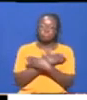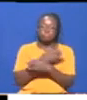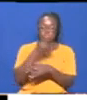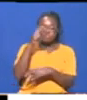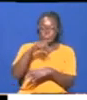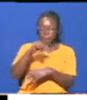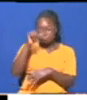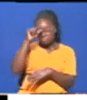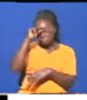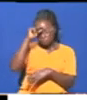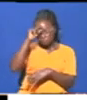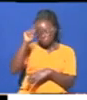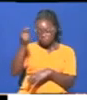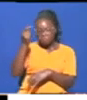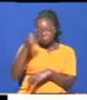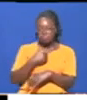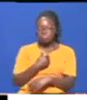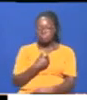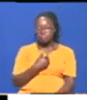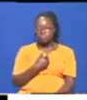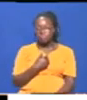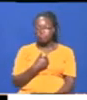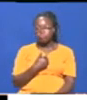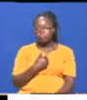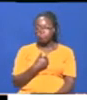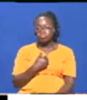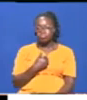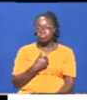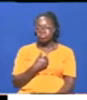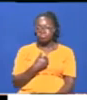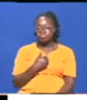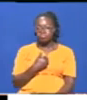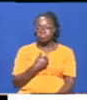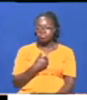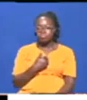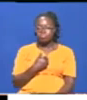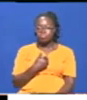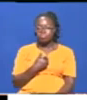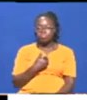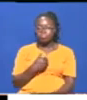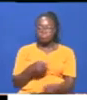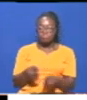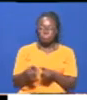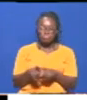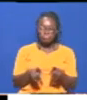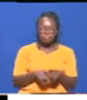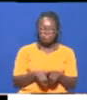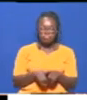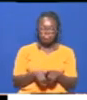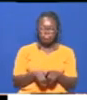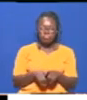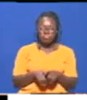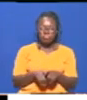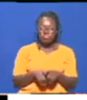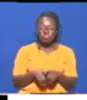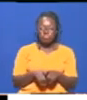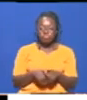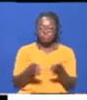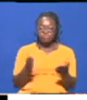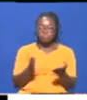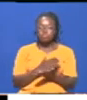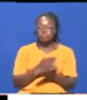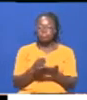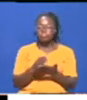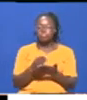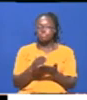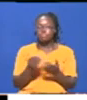government has, which is, and also the repatriation of the profit, which sometimes in many countries is